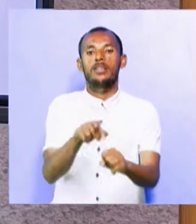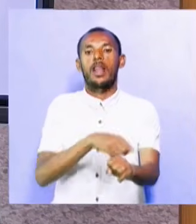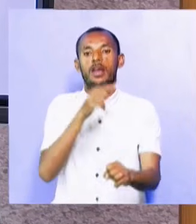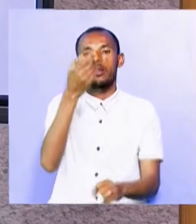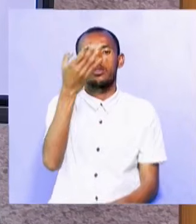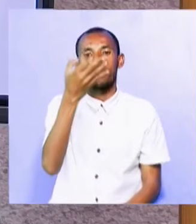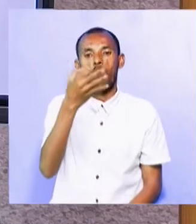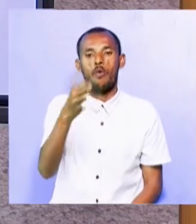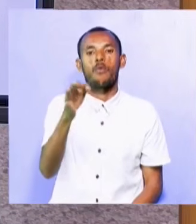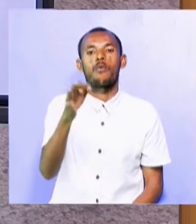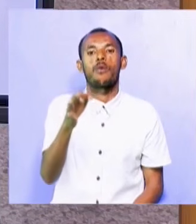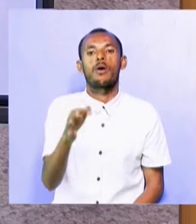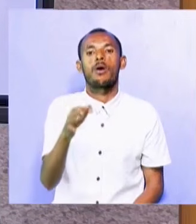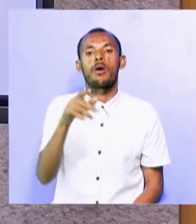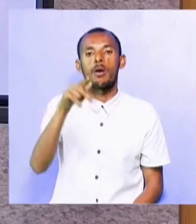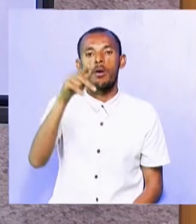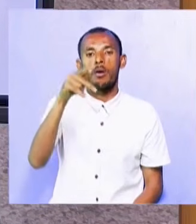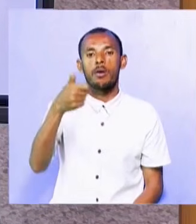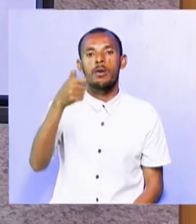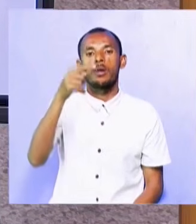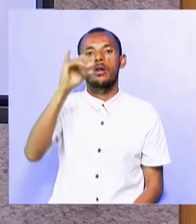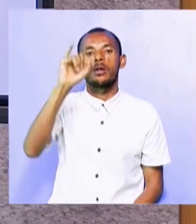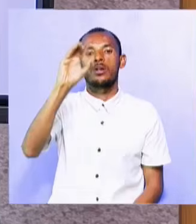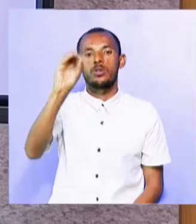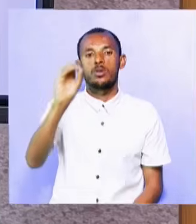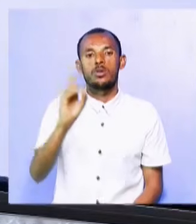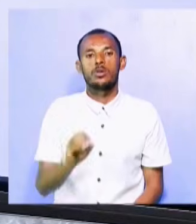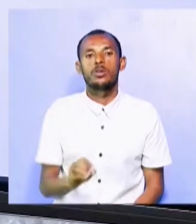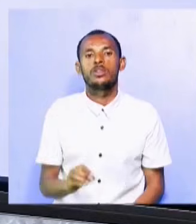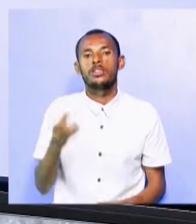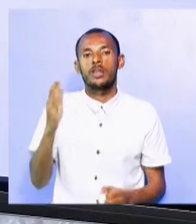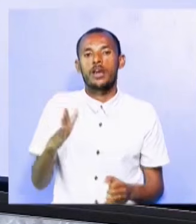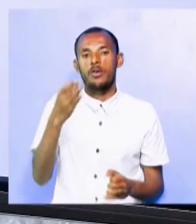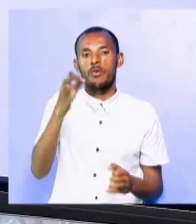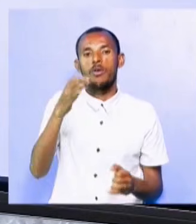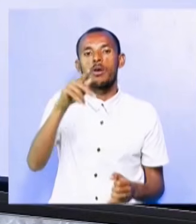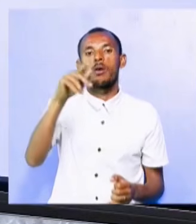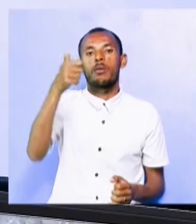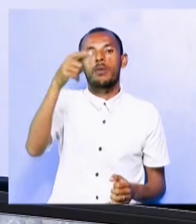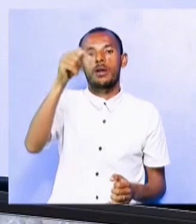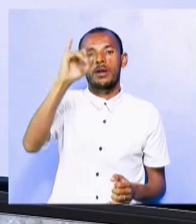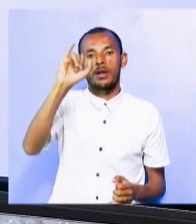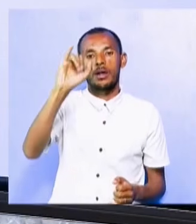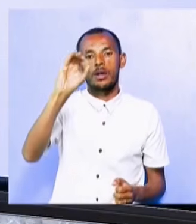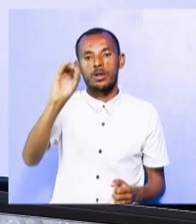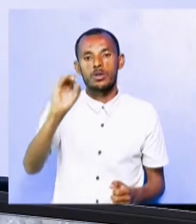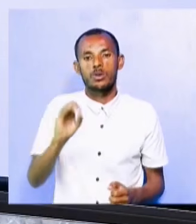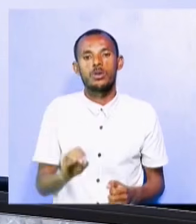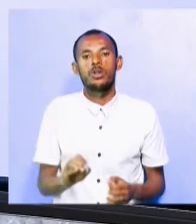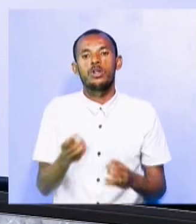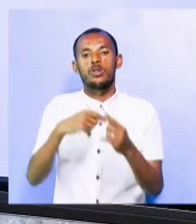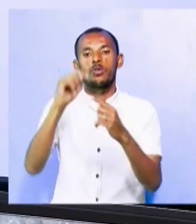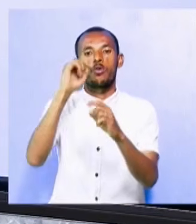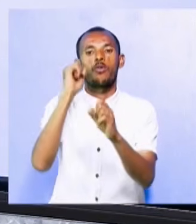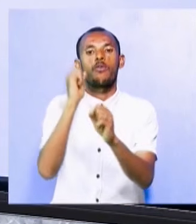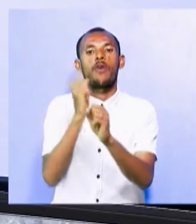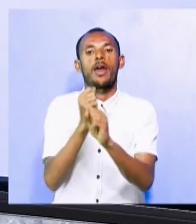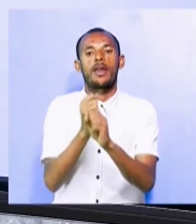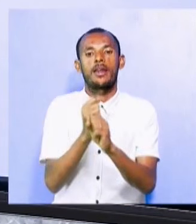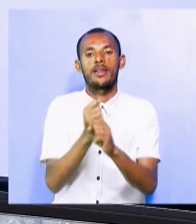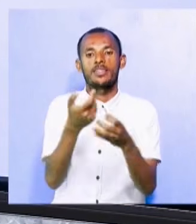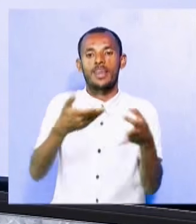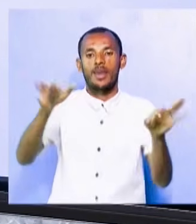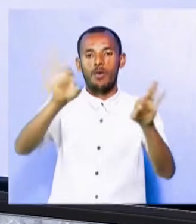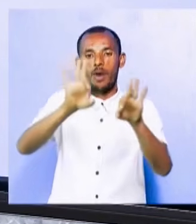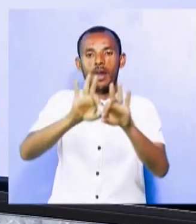of the patio, or the length of the side of the patio. So to find the